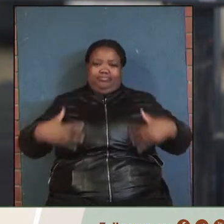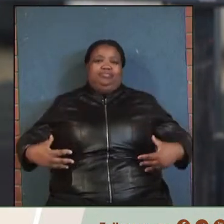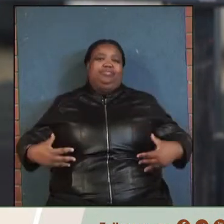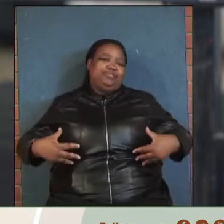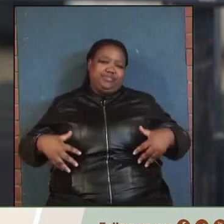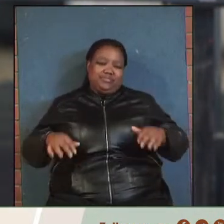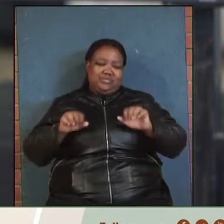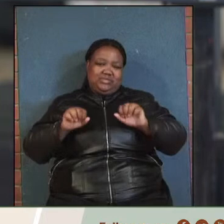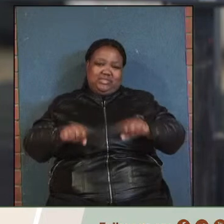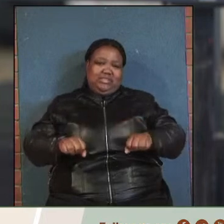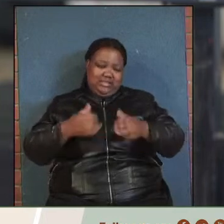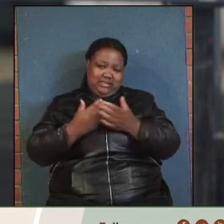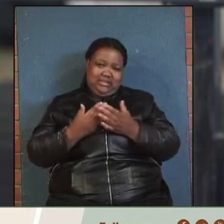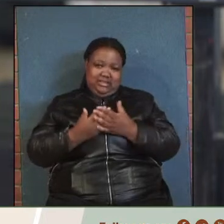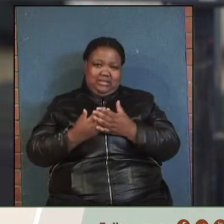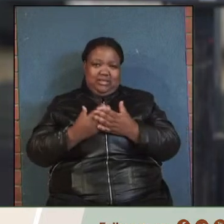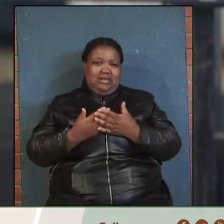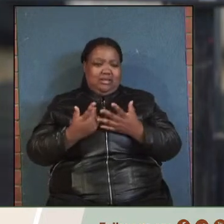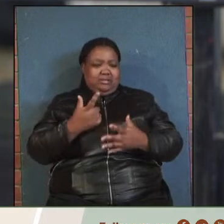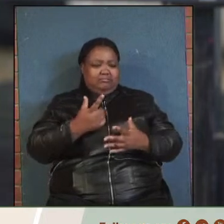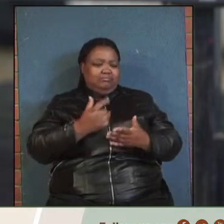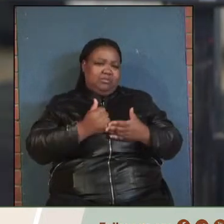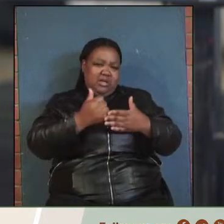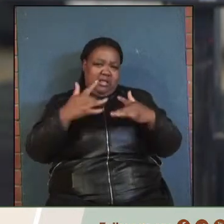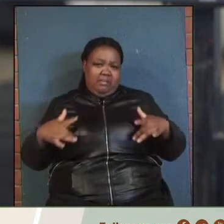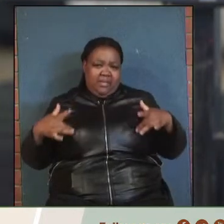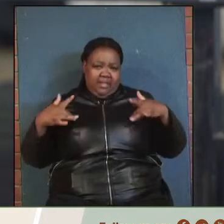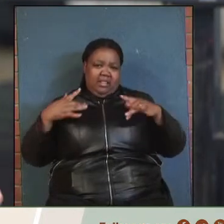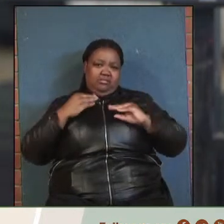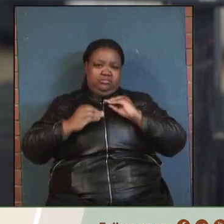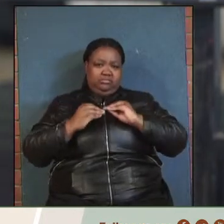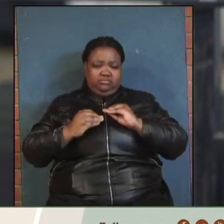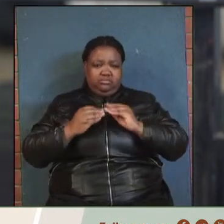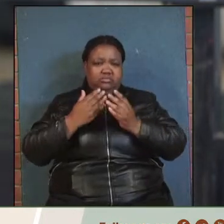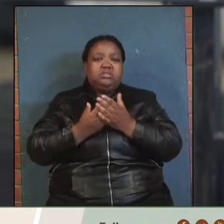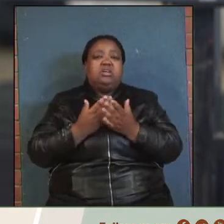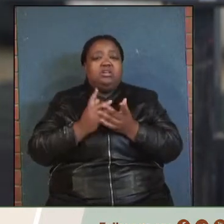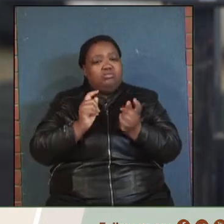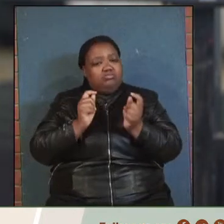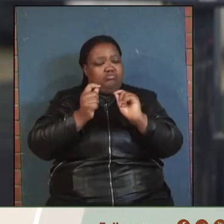place of rehabilitation. Many children, once school has ended,